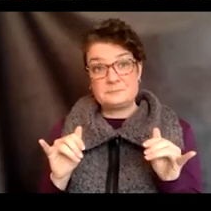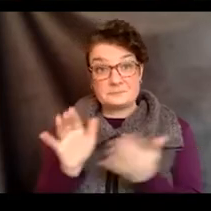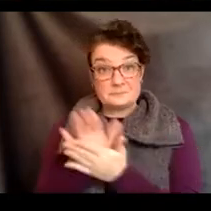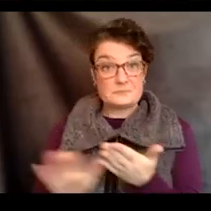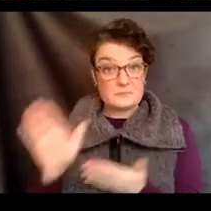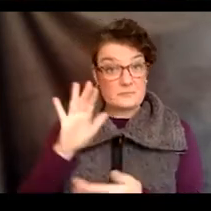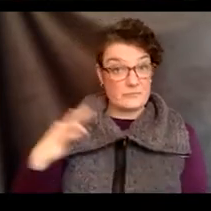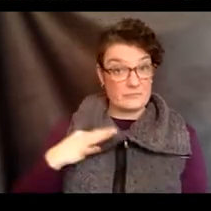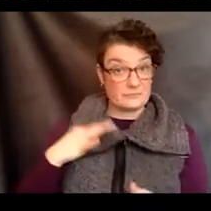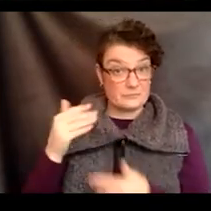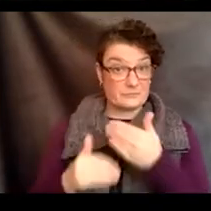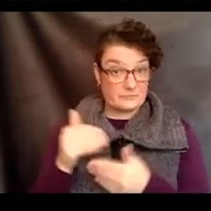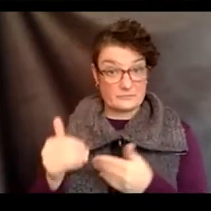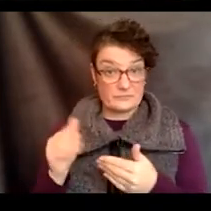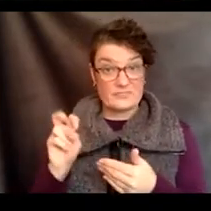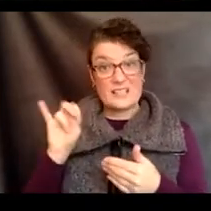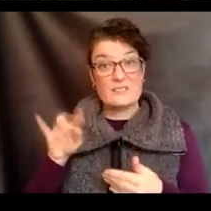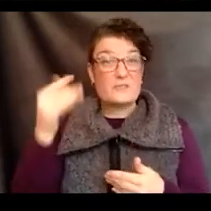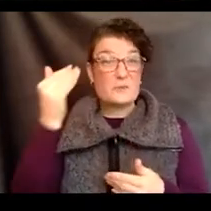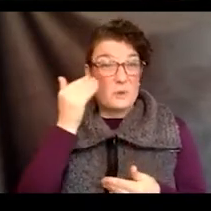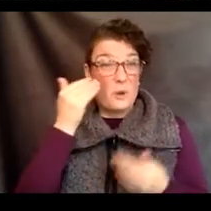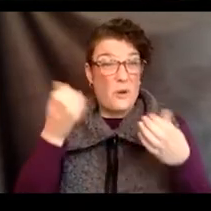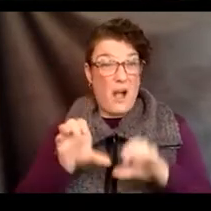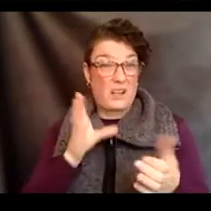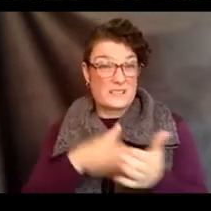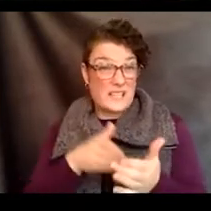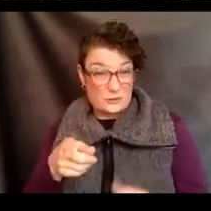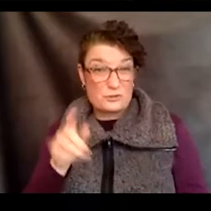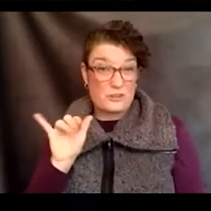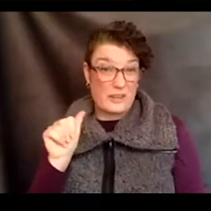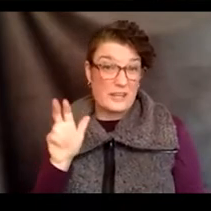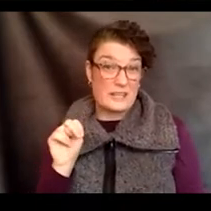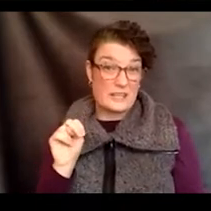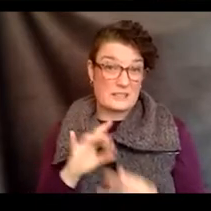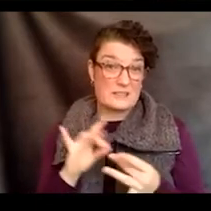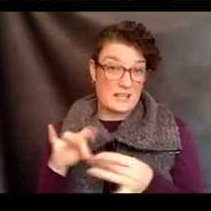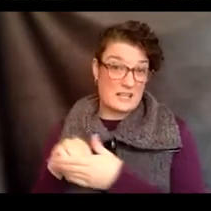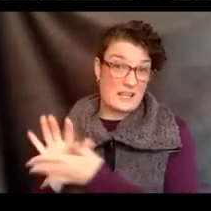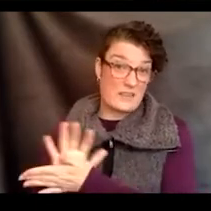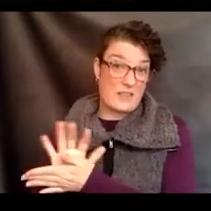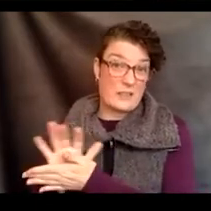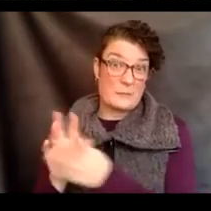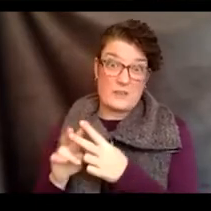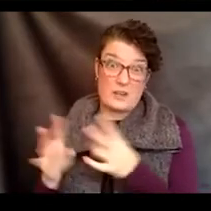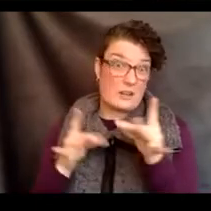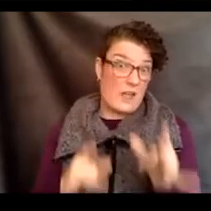application process, even if you know the odds are against you, like Ian said, you know, in the film so eloquently,